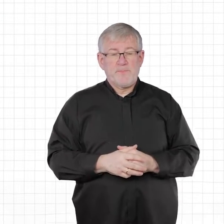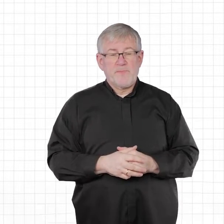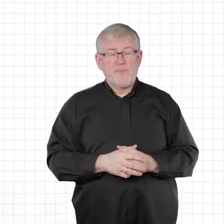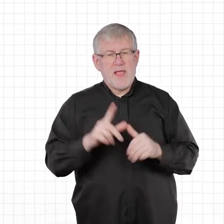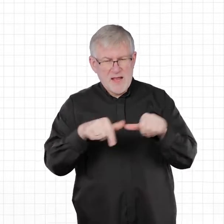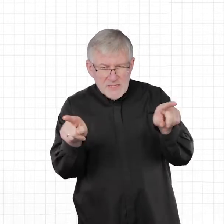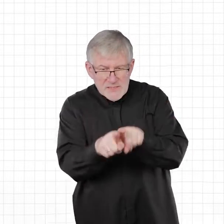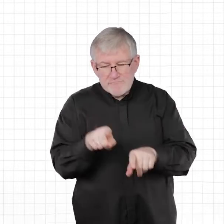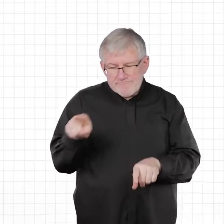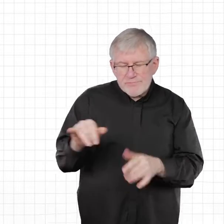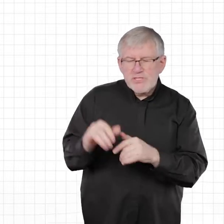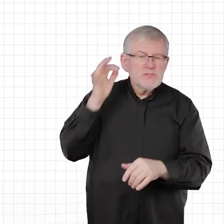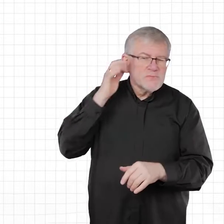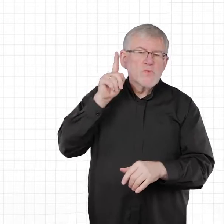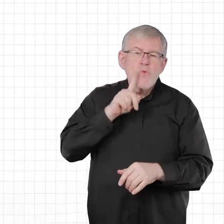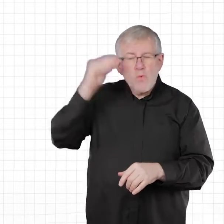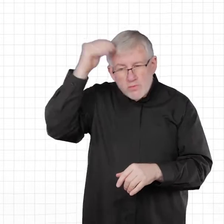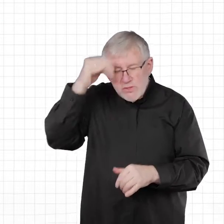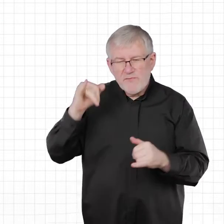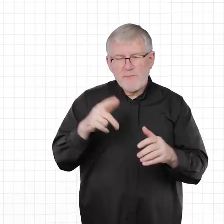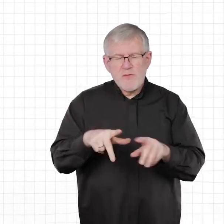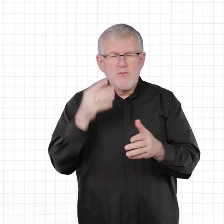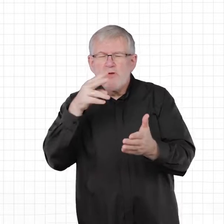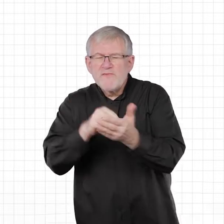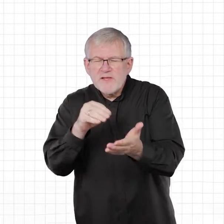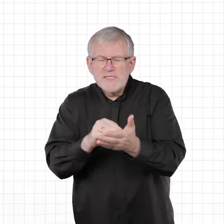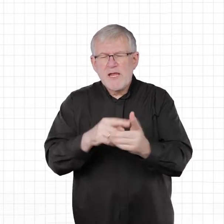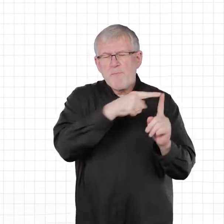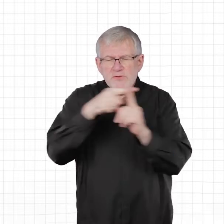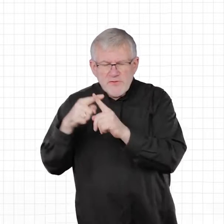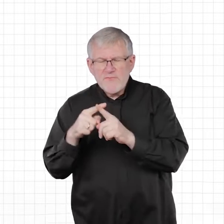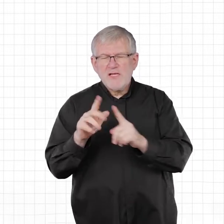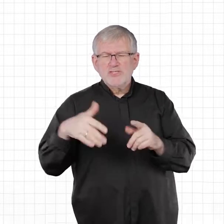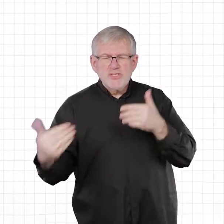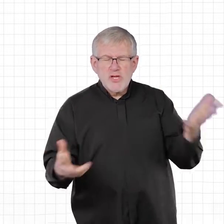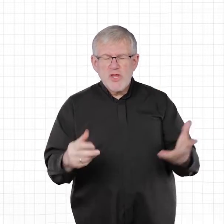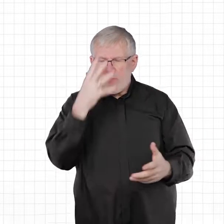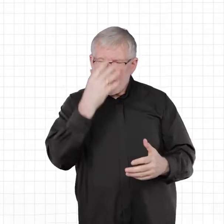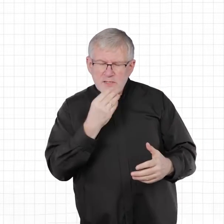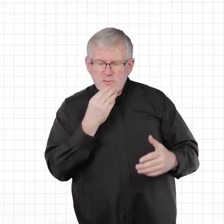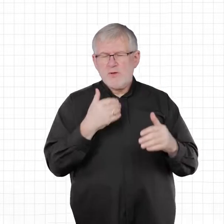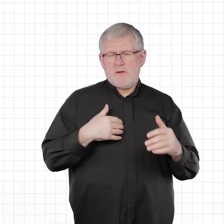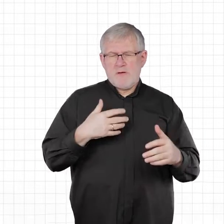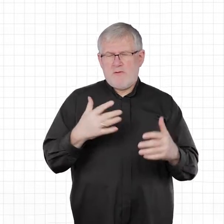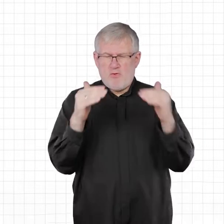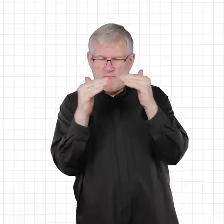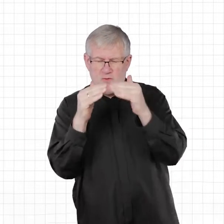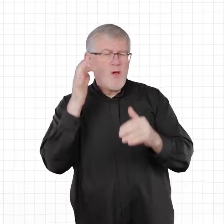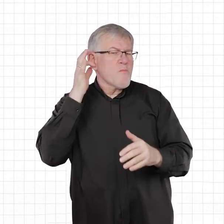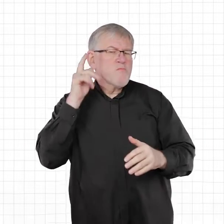and equal representation at the parliament and so on. So this is the work which